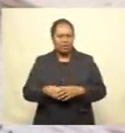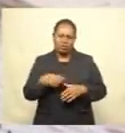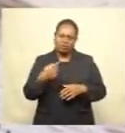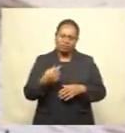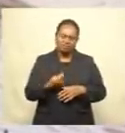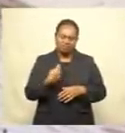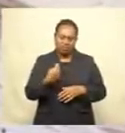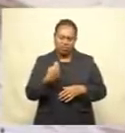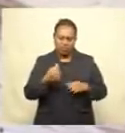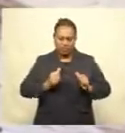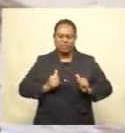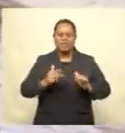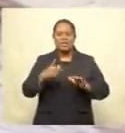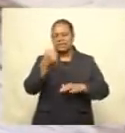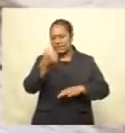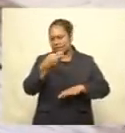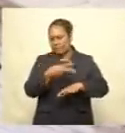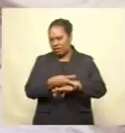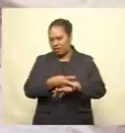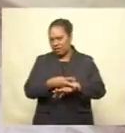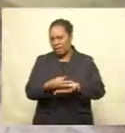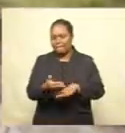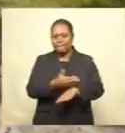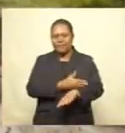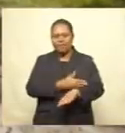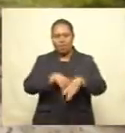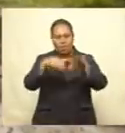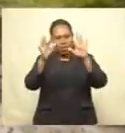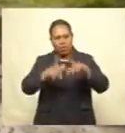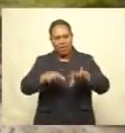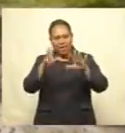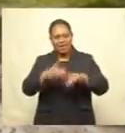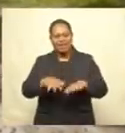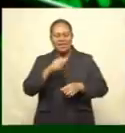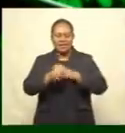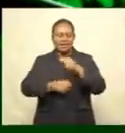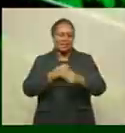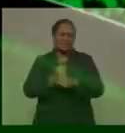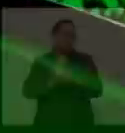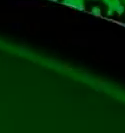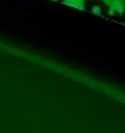work within the next 6 months before the next rainy season.